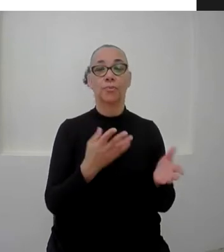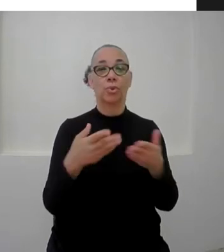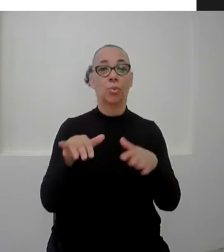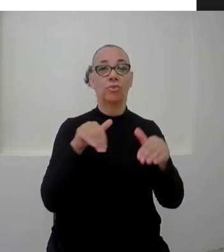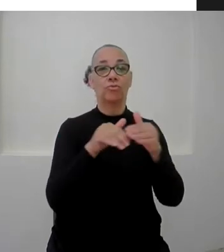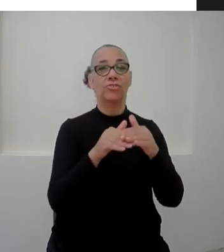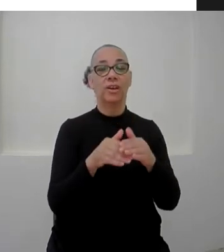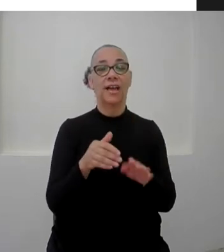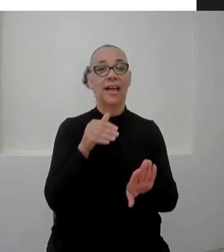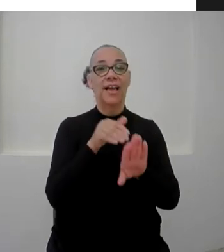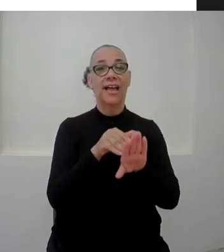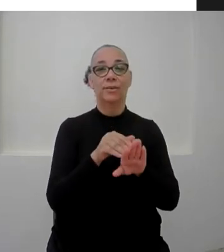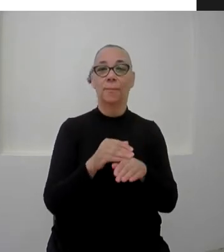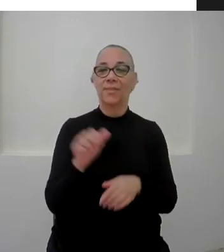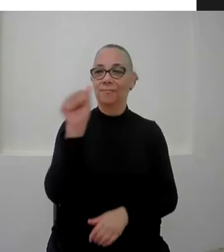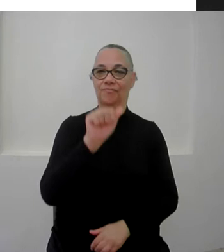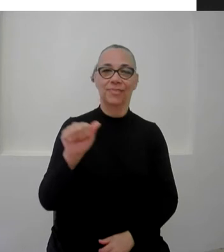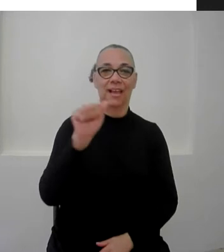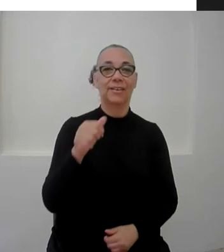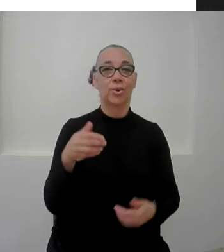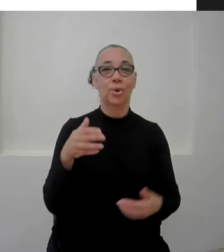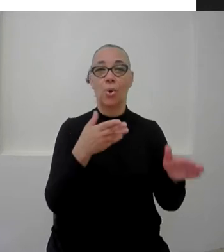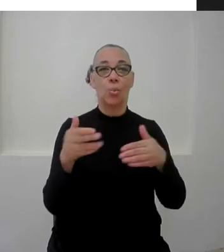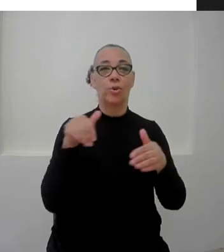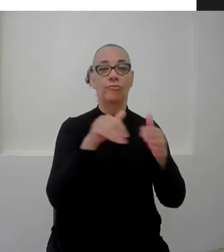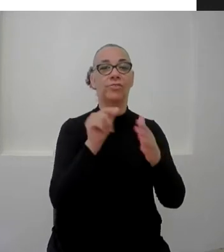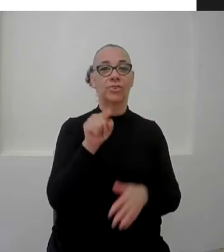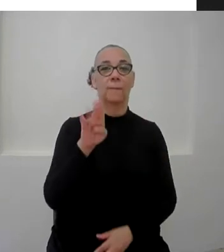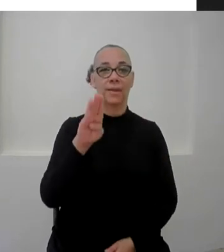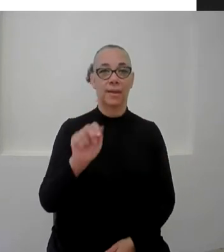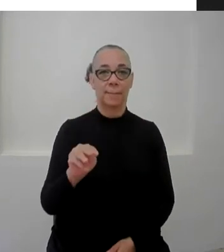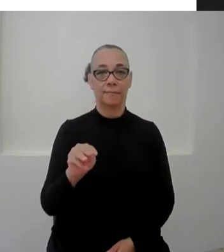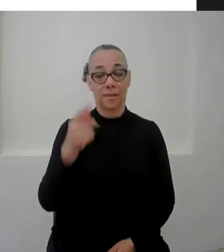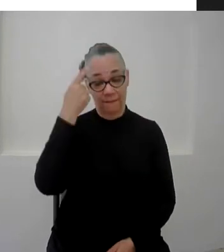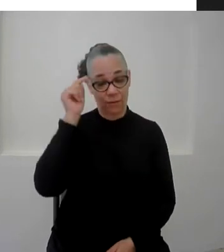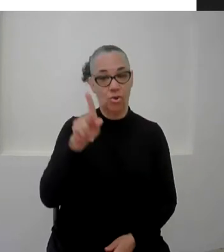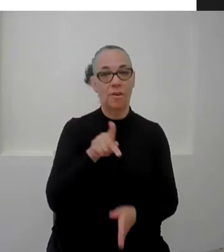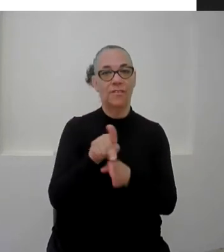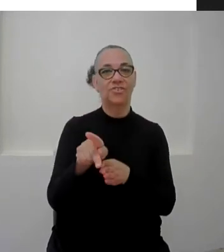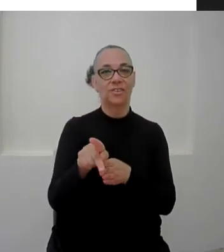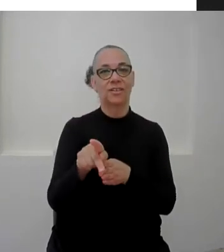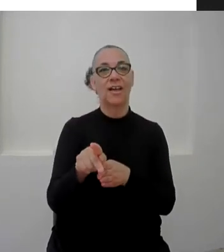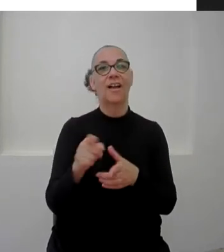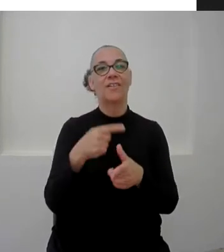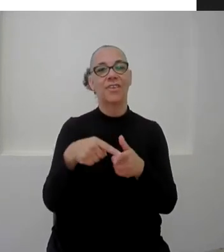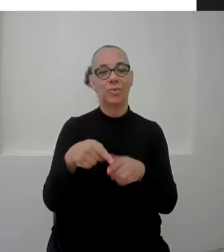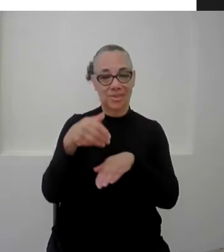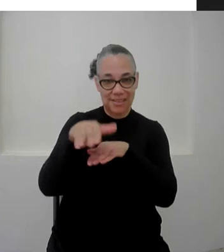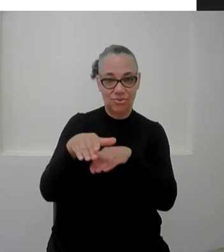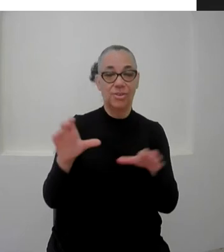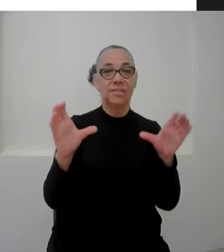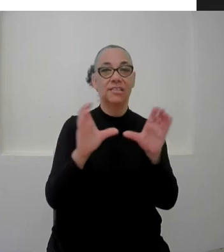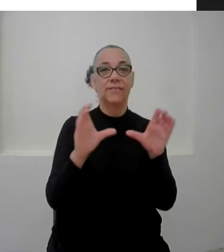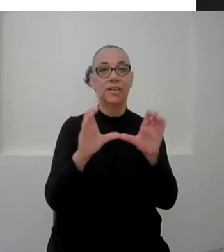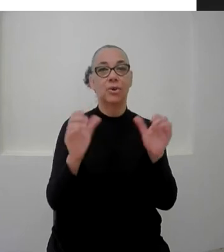windreach@windreach.bm at the end or throughout, along with your profession, and we will then send back your certificate with